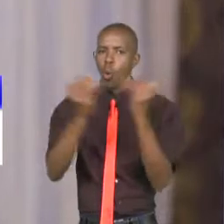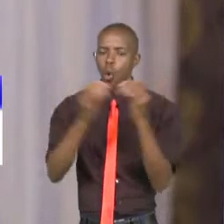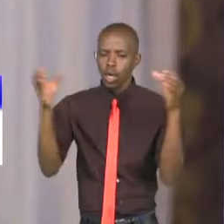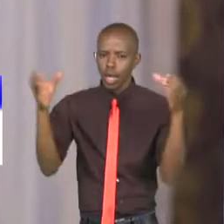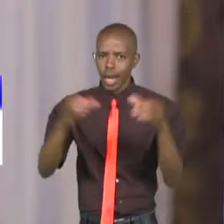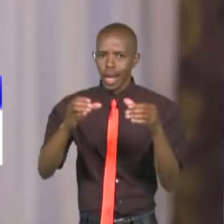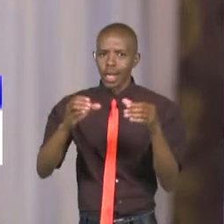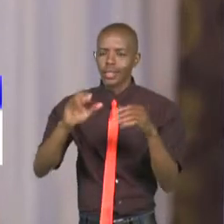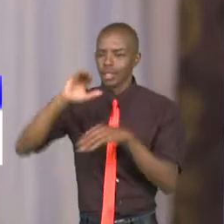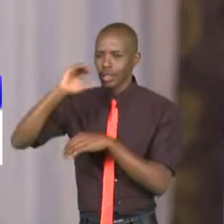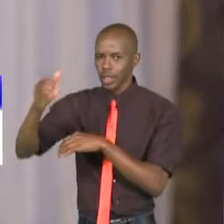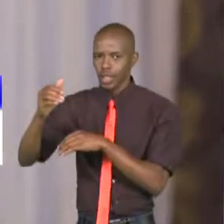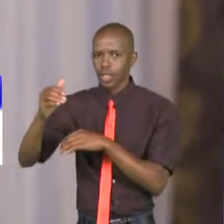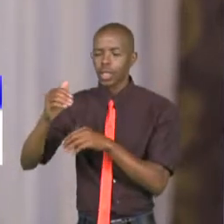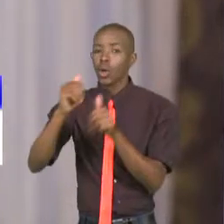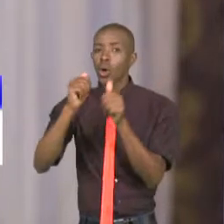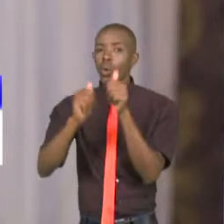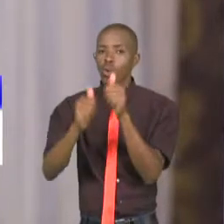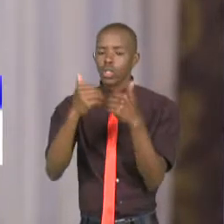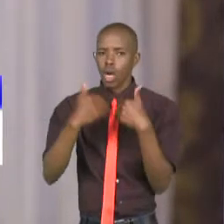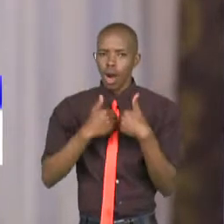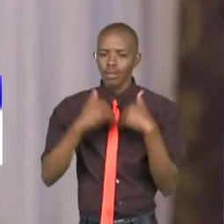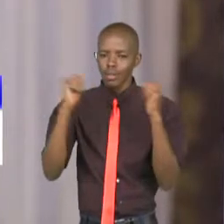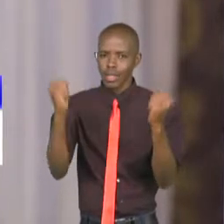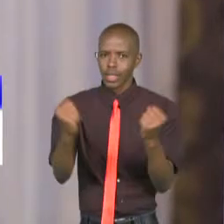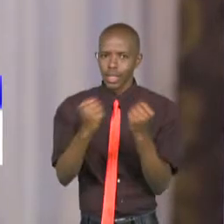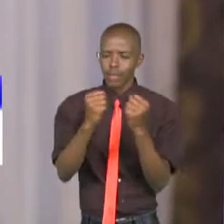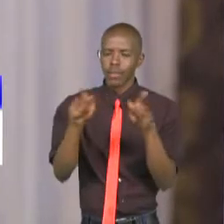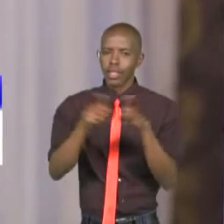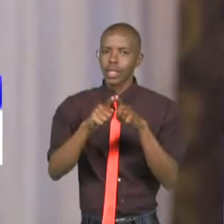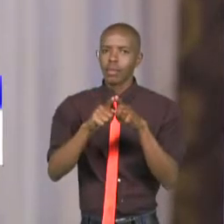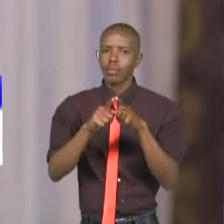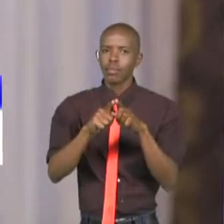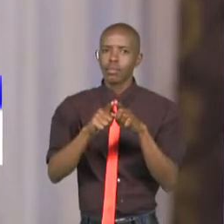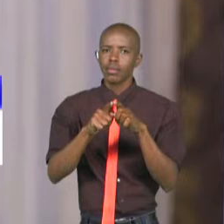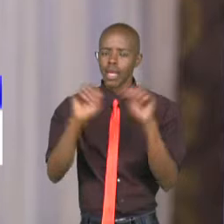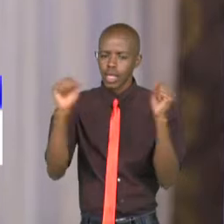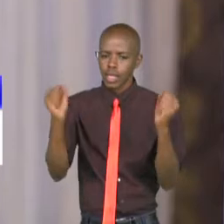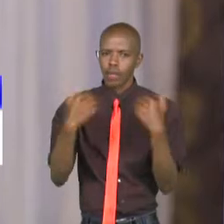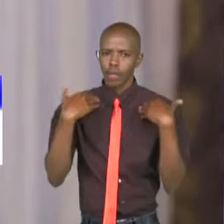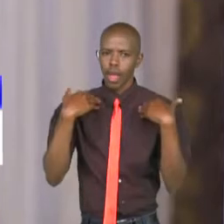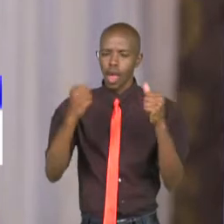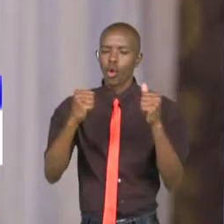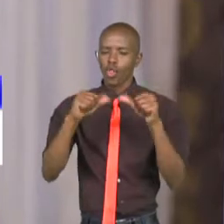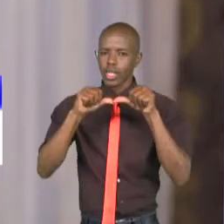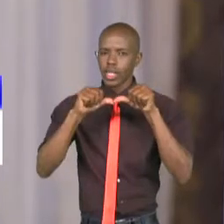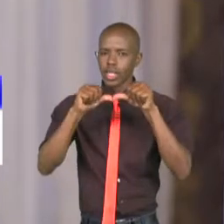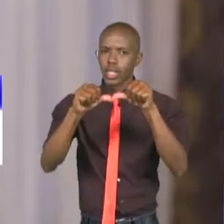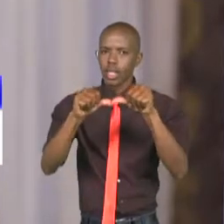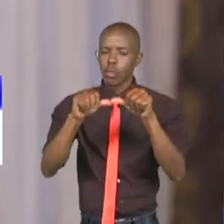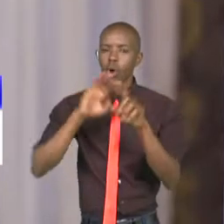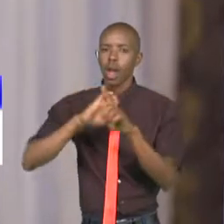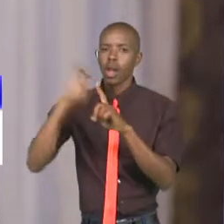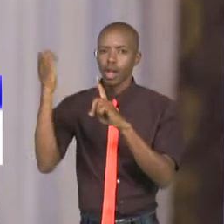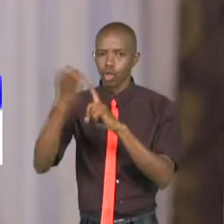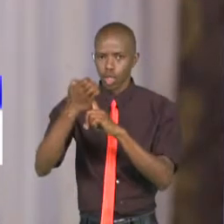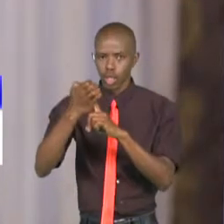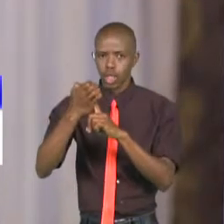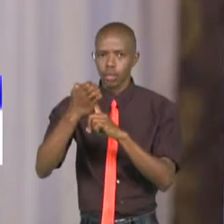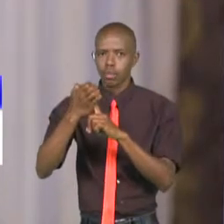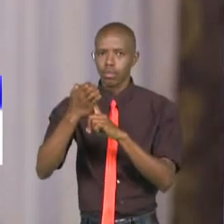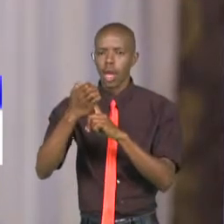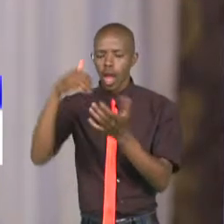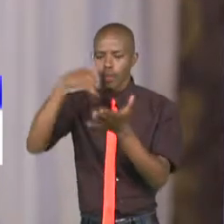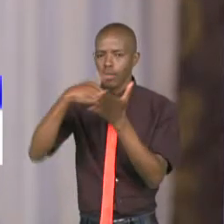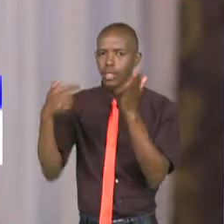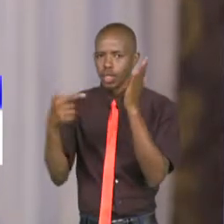city with a vibrant, safe and secure, healthy, sustainable ecosystem with